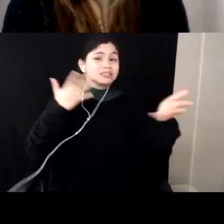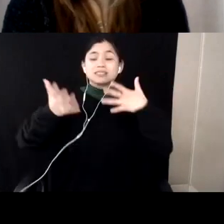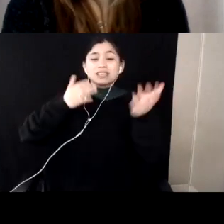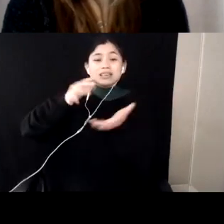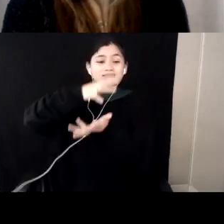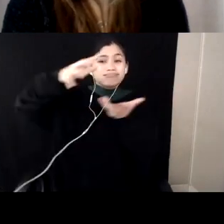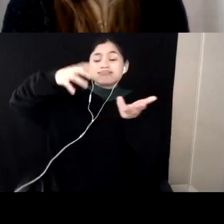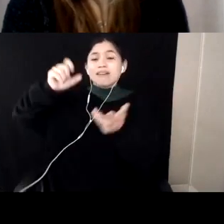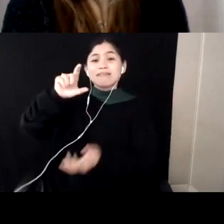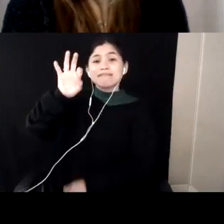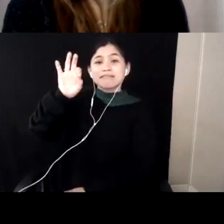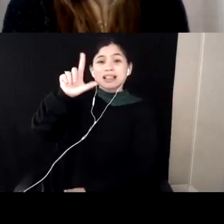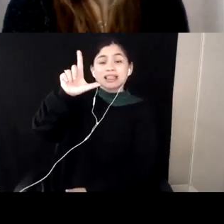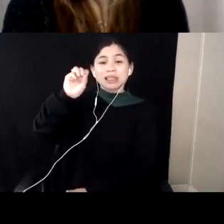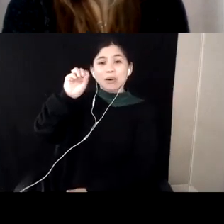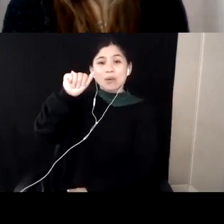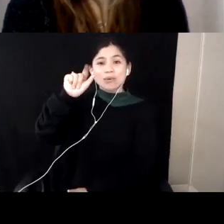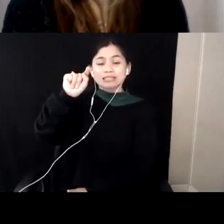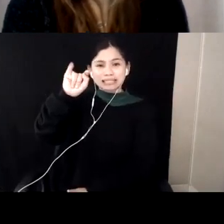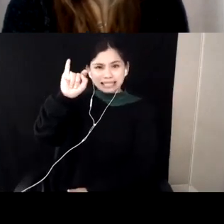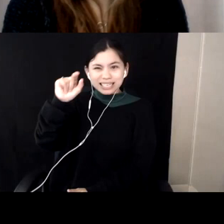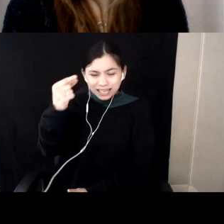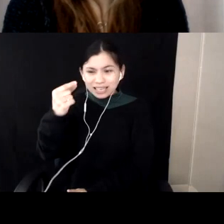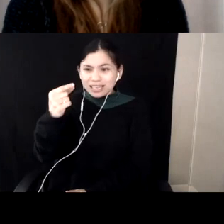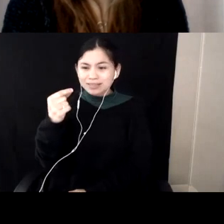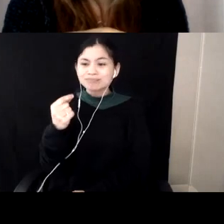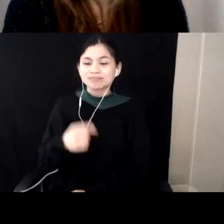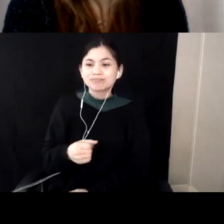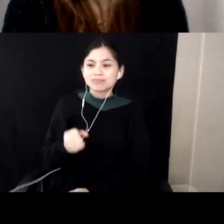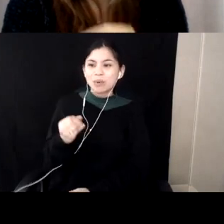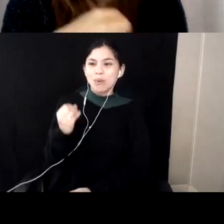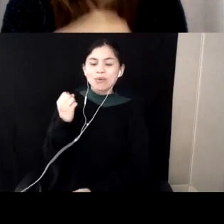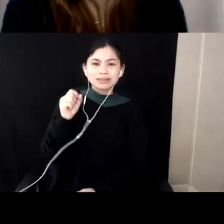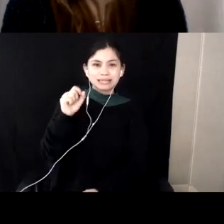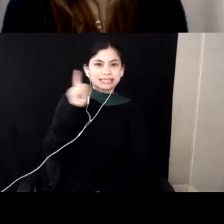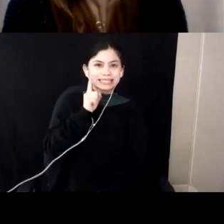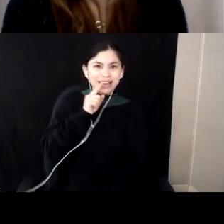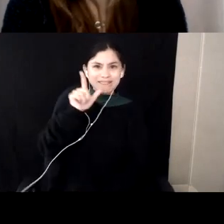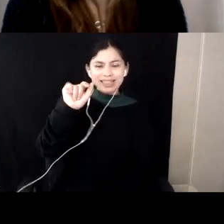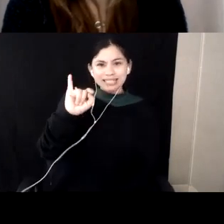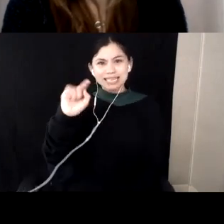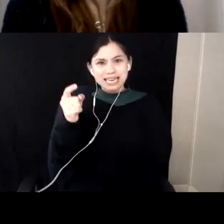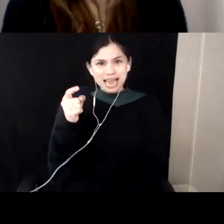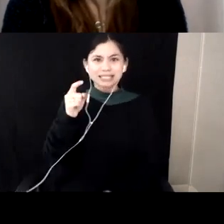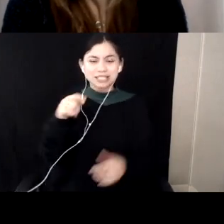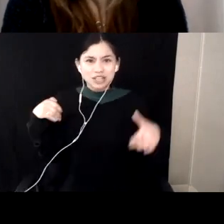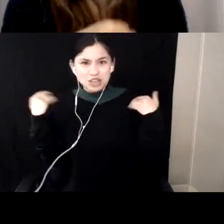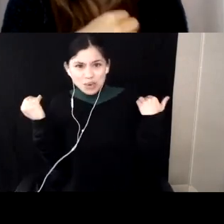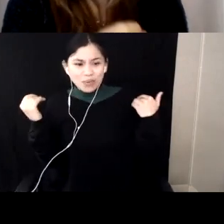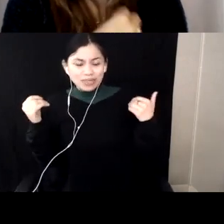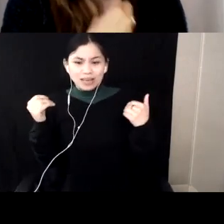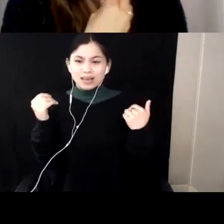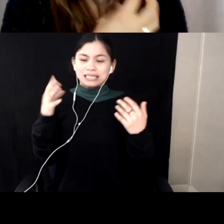Identity struggles. So deaf Latinx youth face the challenge of conforming to the dominant culture.